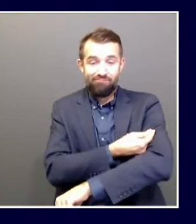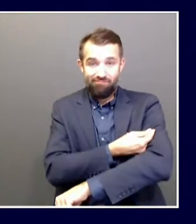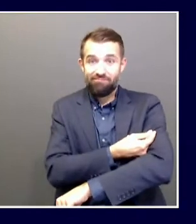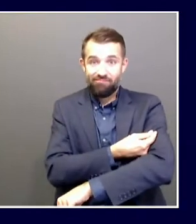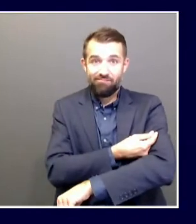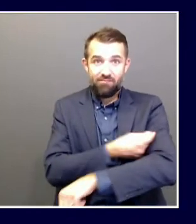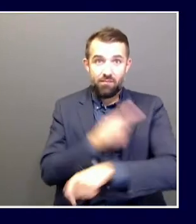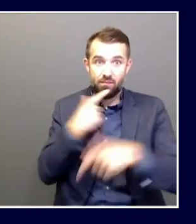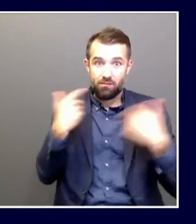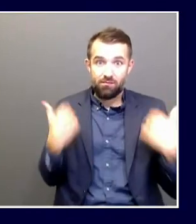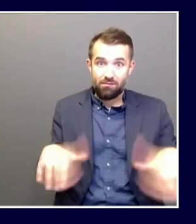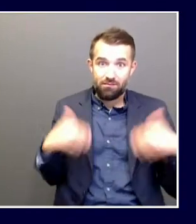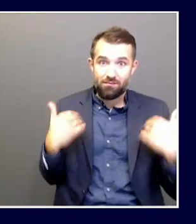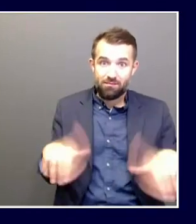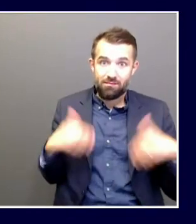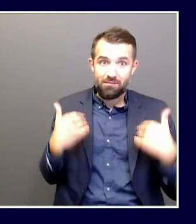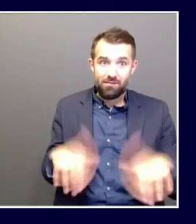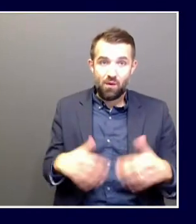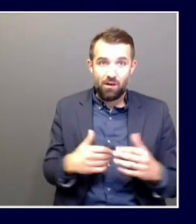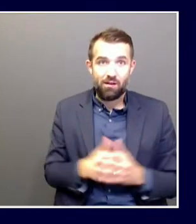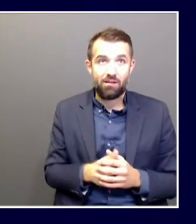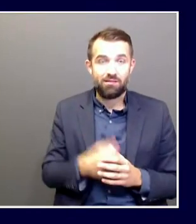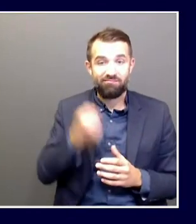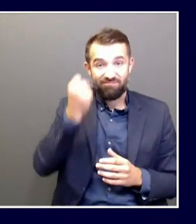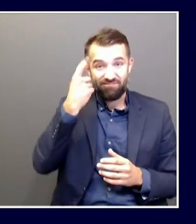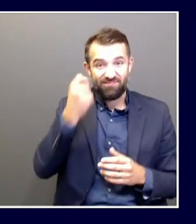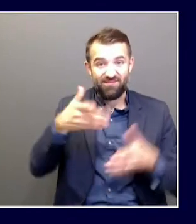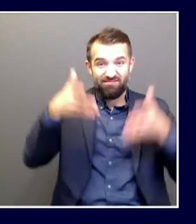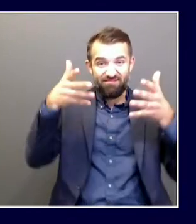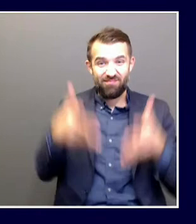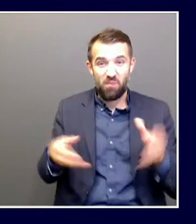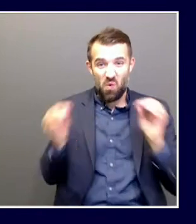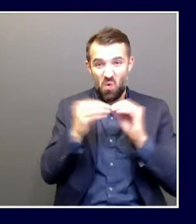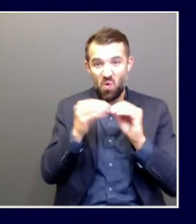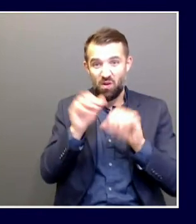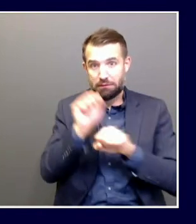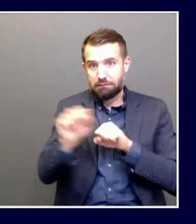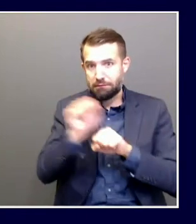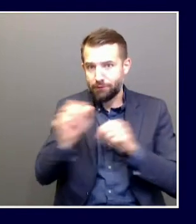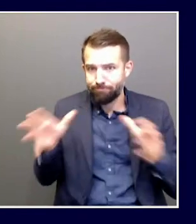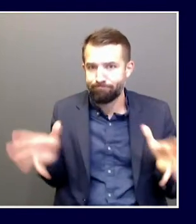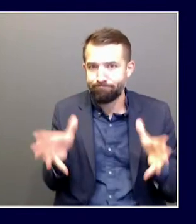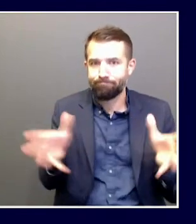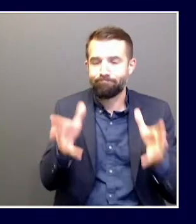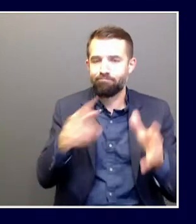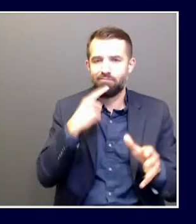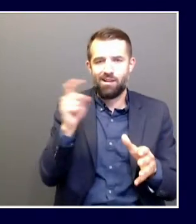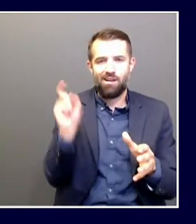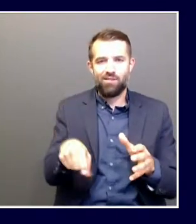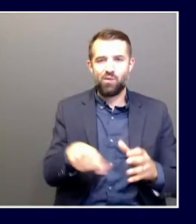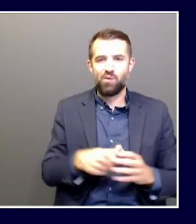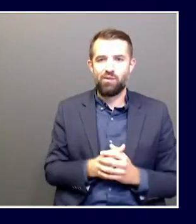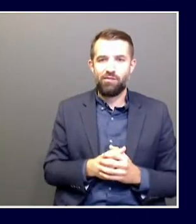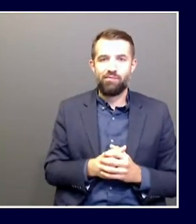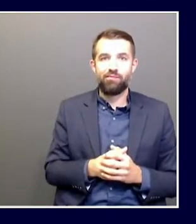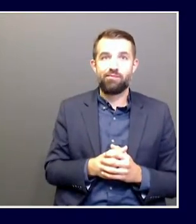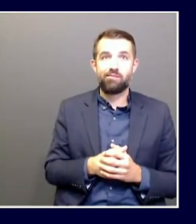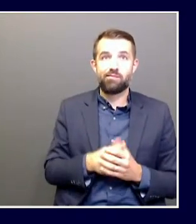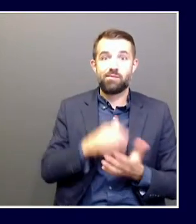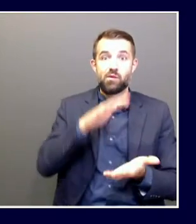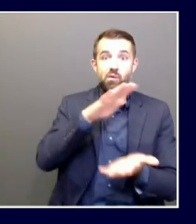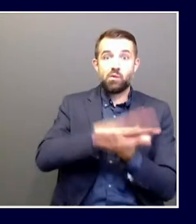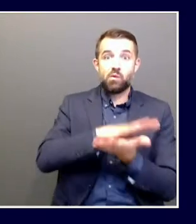more progress to make. We do post the vaccination rates by our school administrative units, so we can really be